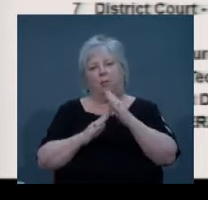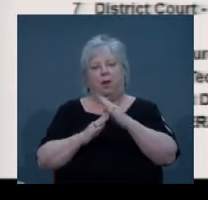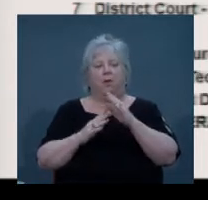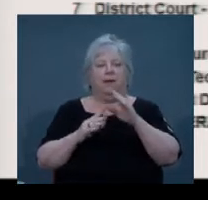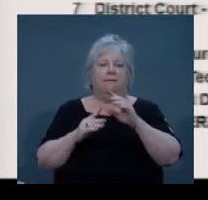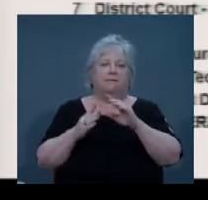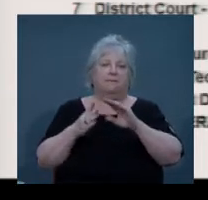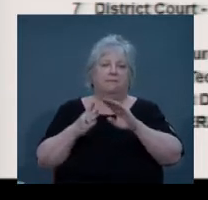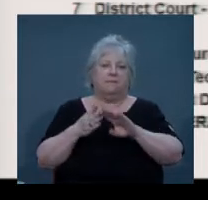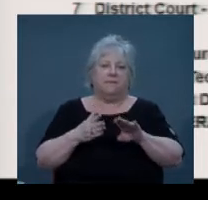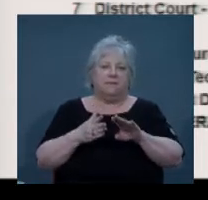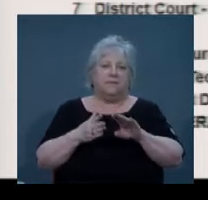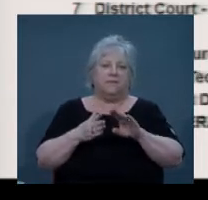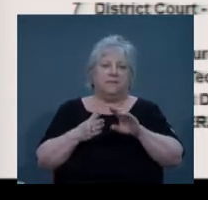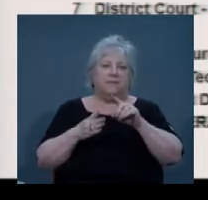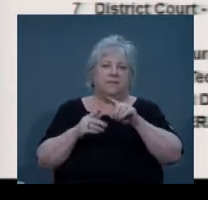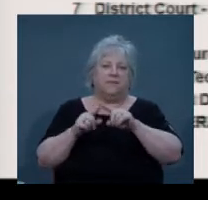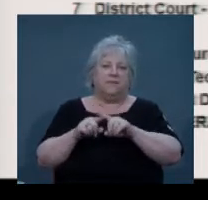variances there.